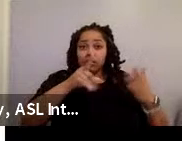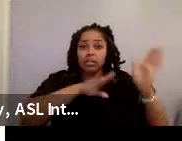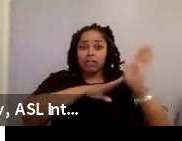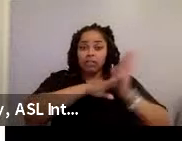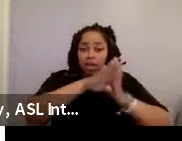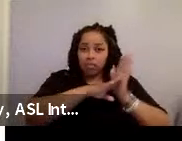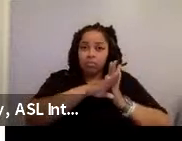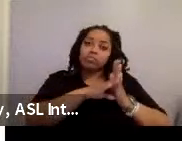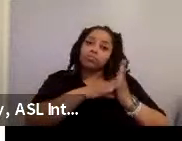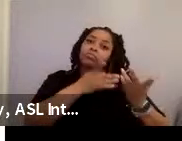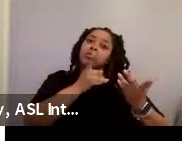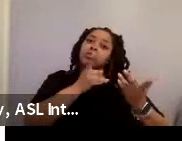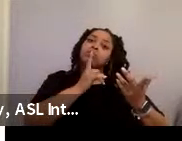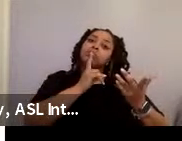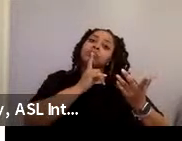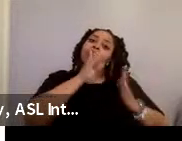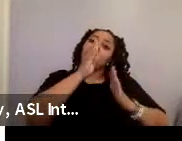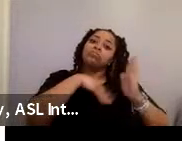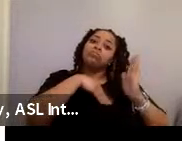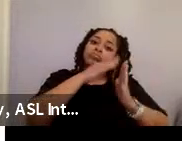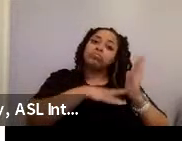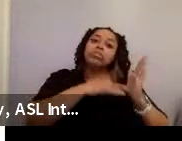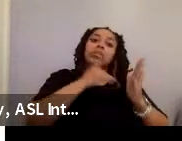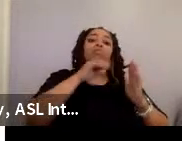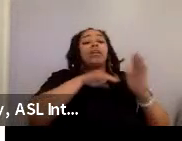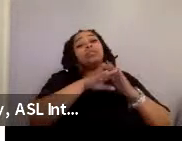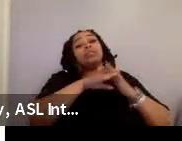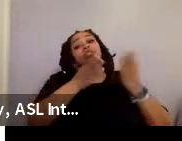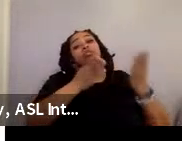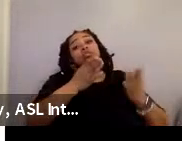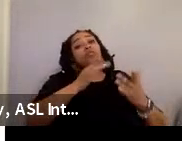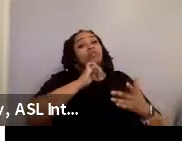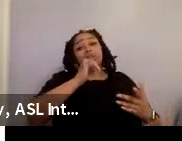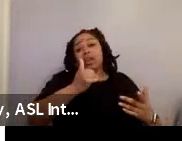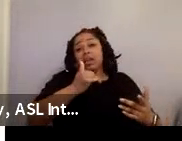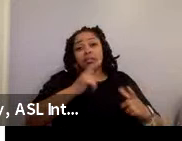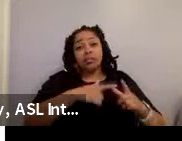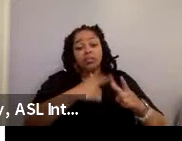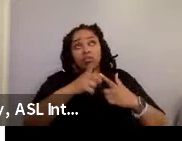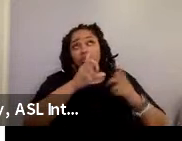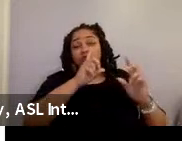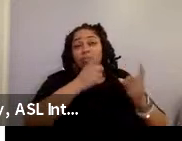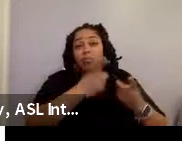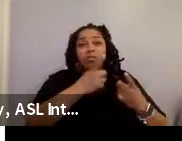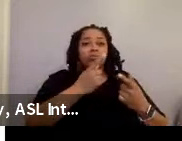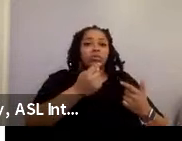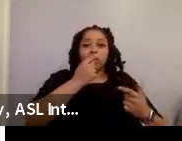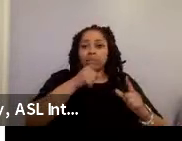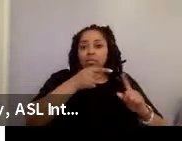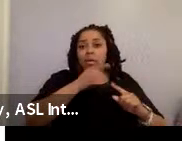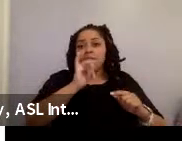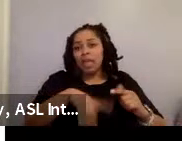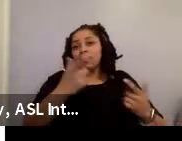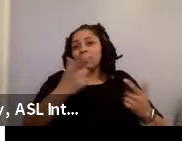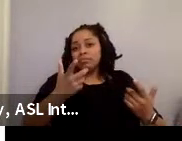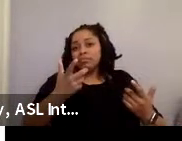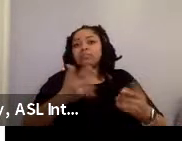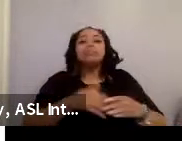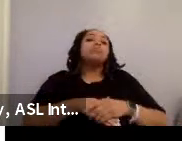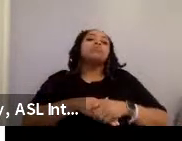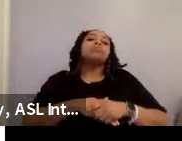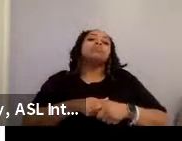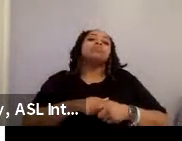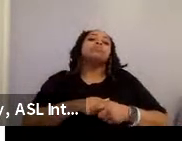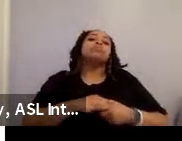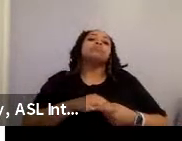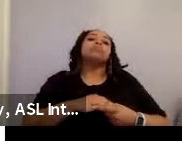pretty well documented as if you're an accessibility services or not. And one of the requirements talks about it being a documented accessibility service. At the